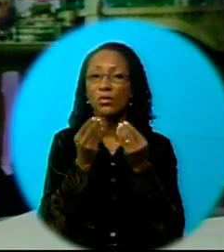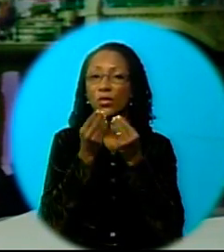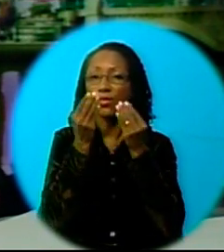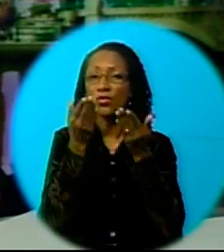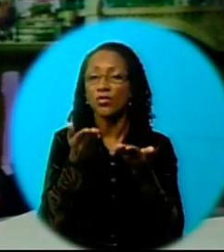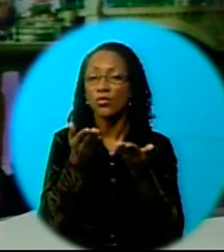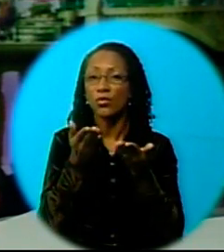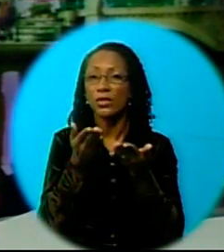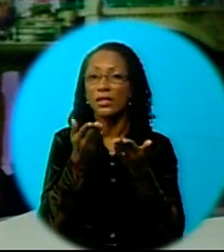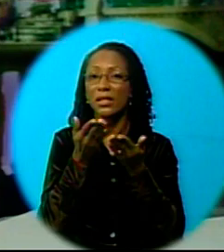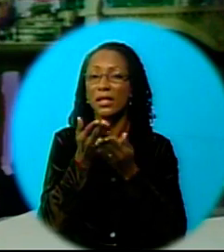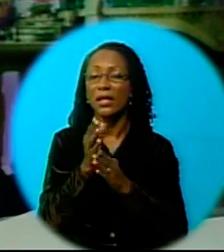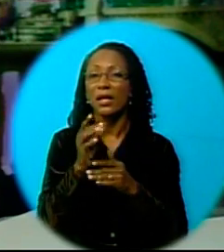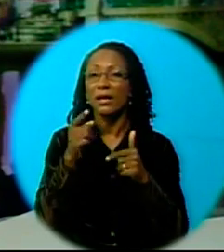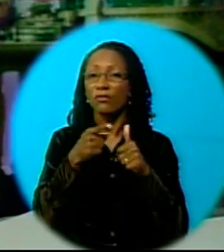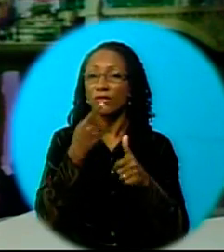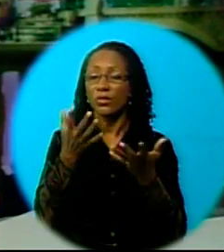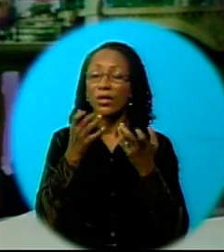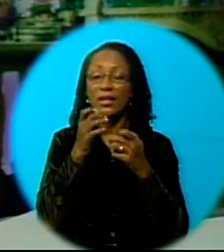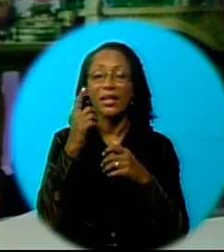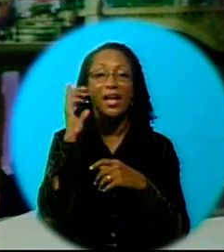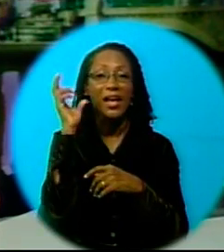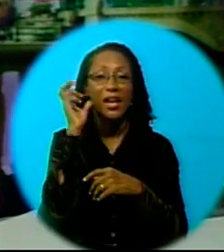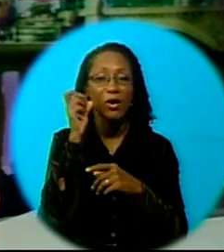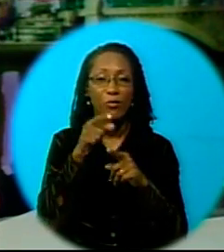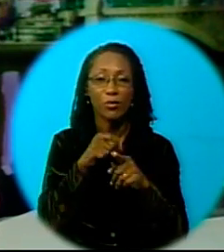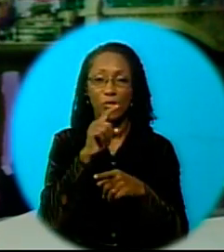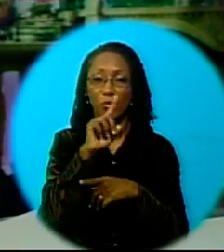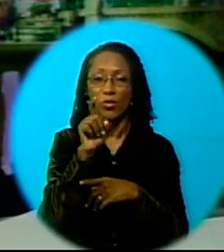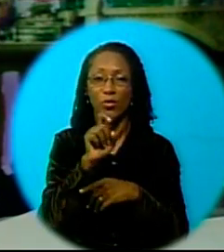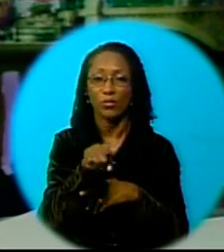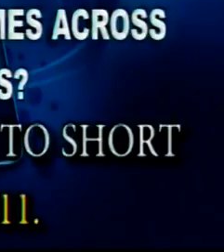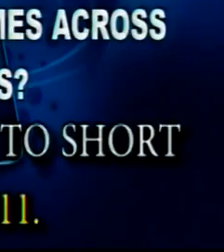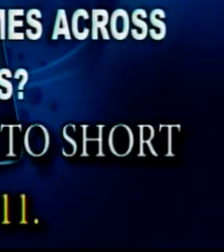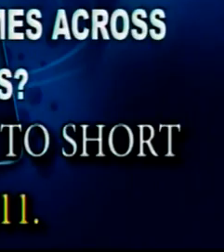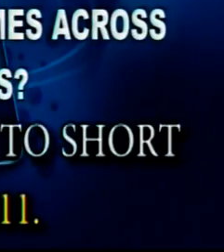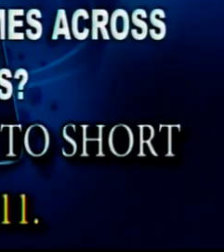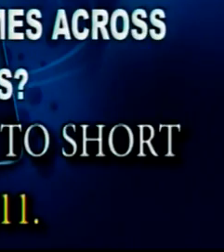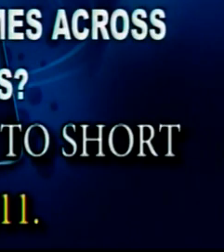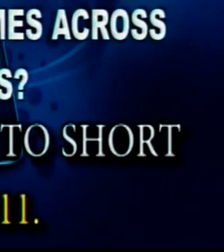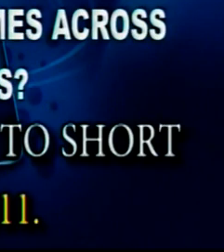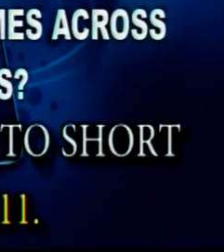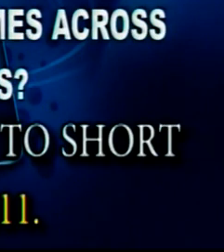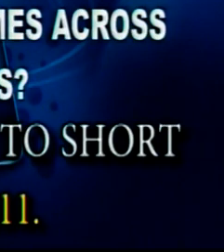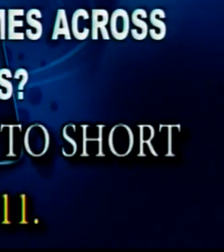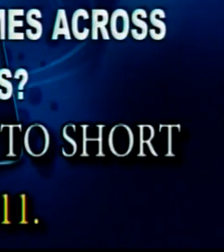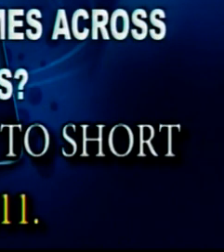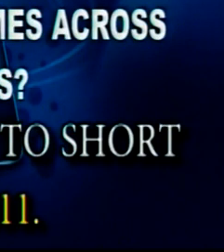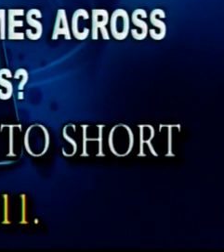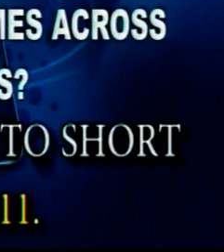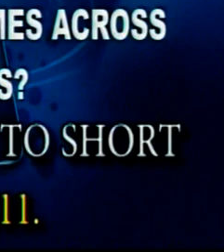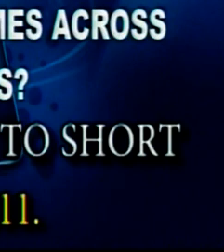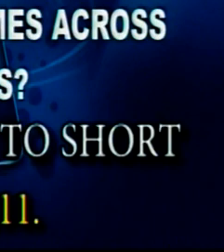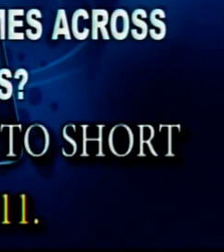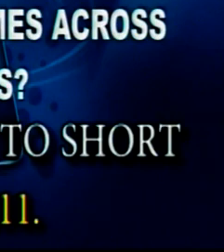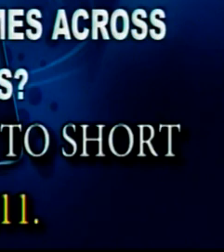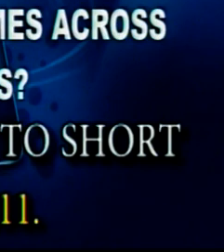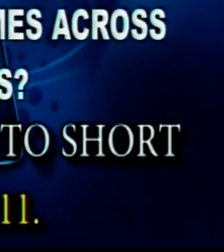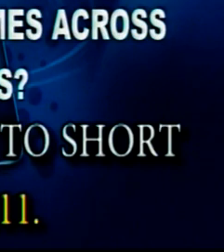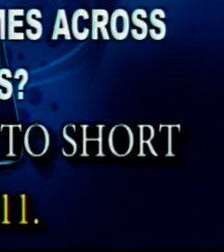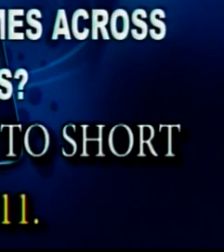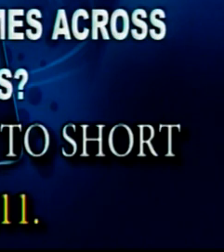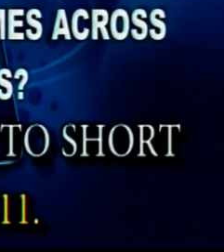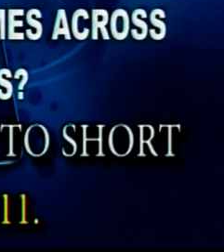a moment, but first we want to hear from you on the question, do you believe a gun amnesty would help to reduce the spate of gun crimes across